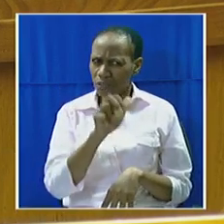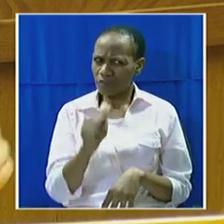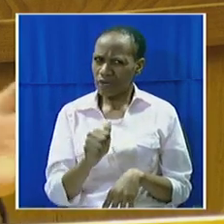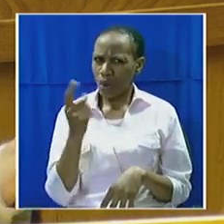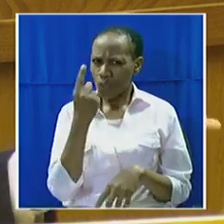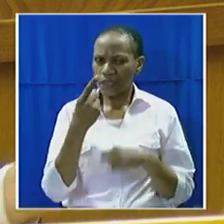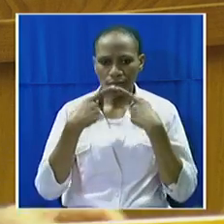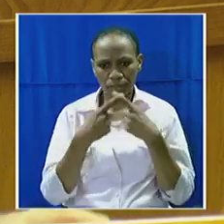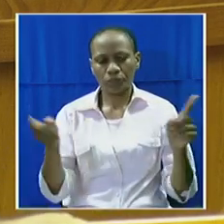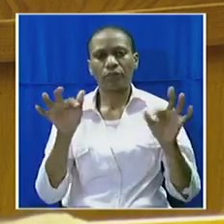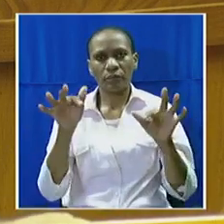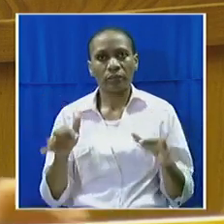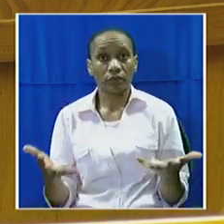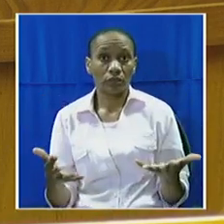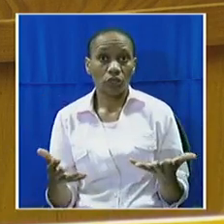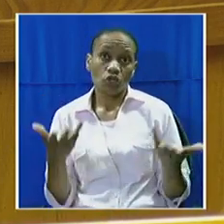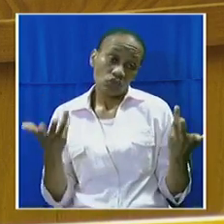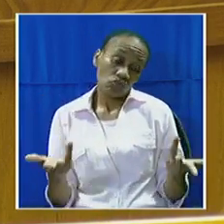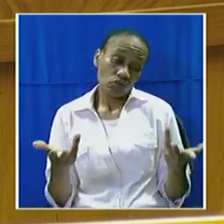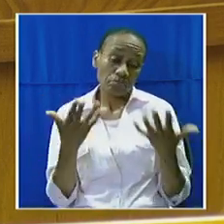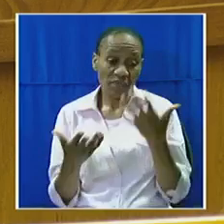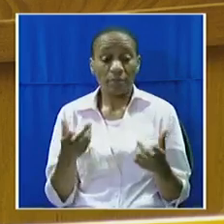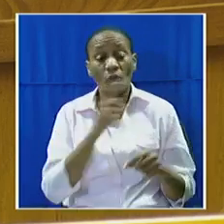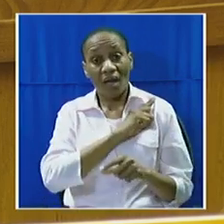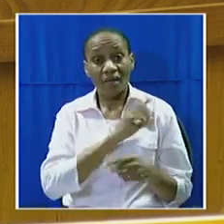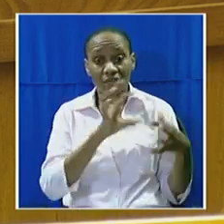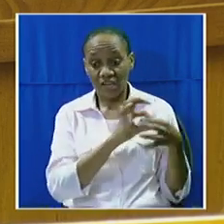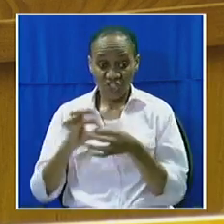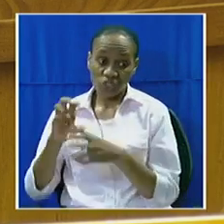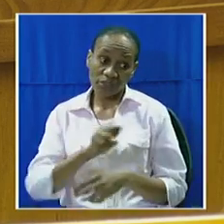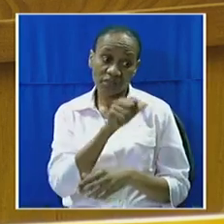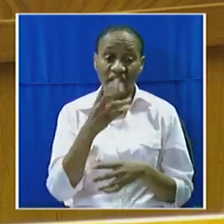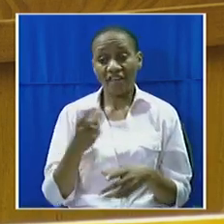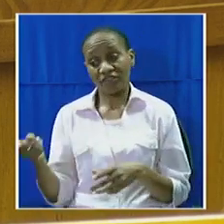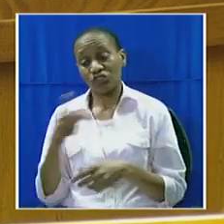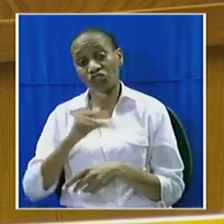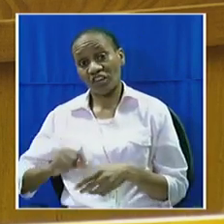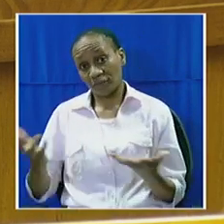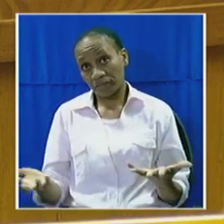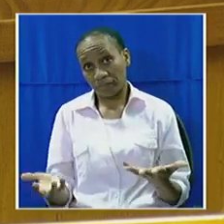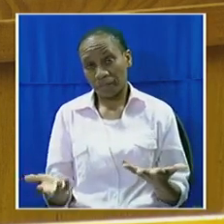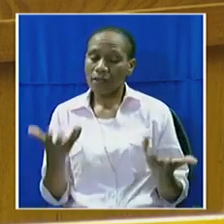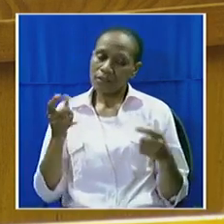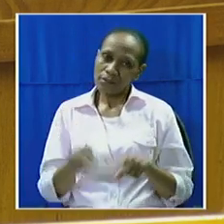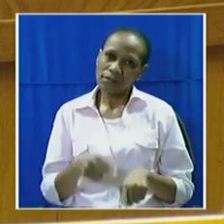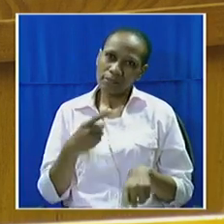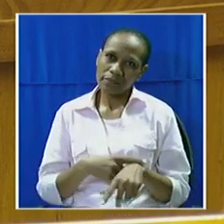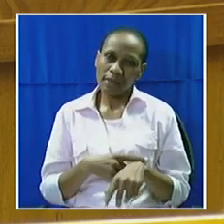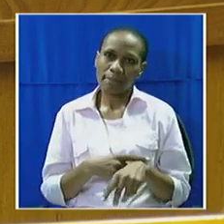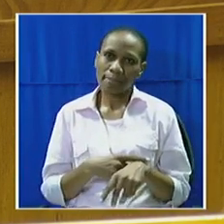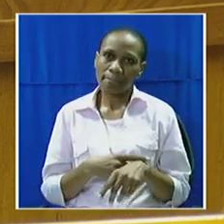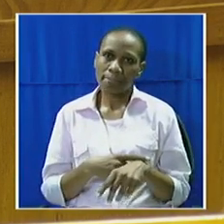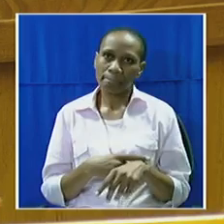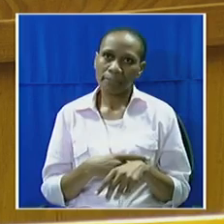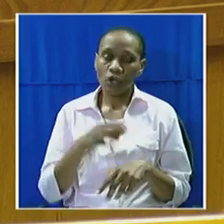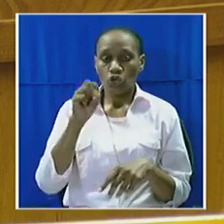message, probably paying credit to our relationship with China. Around that time, Ambassador Lin